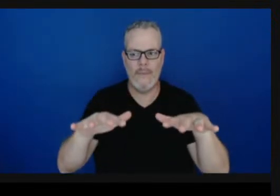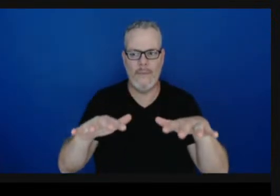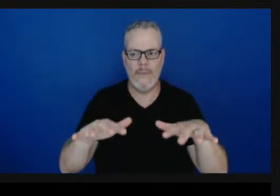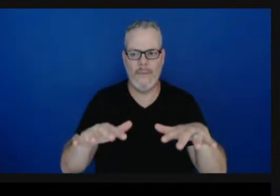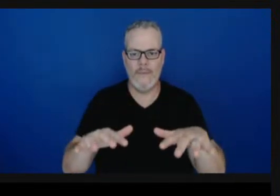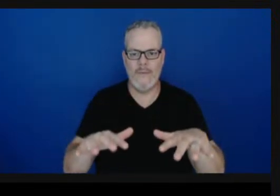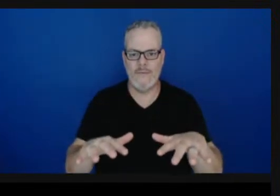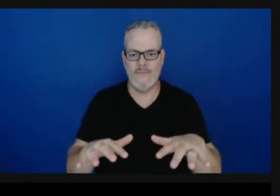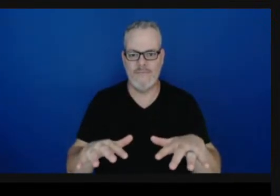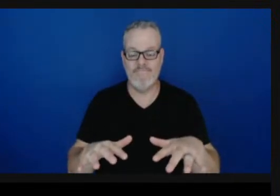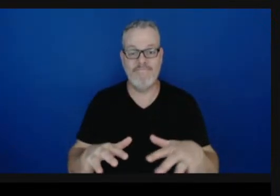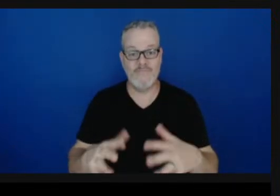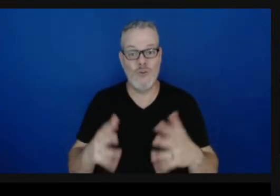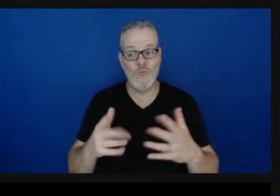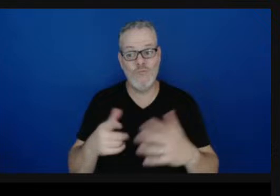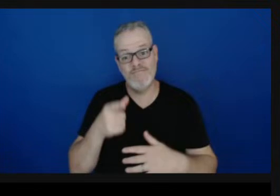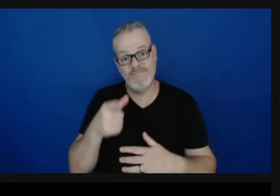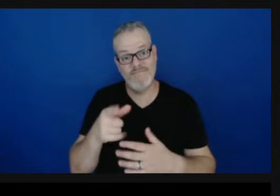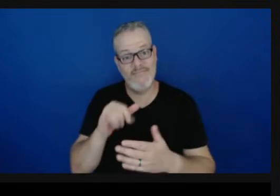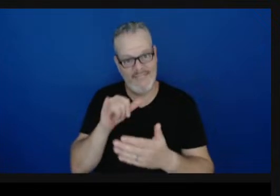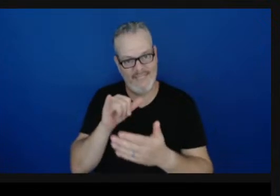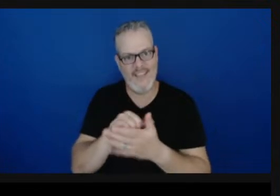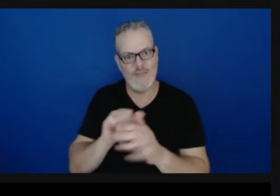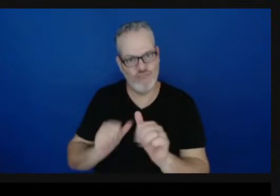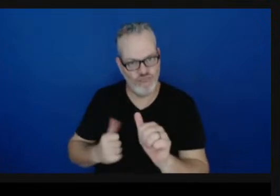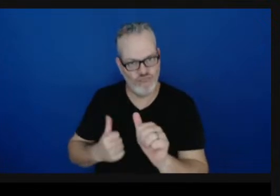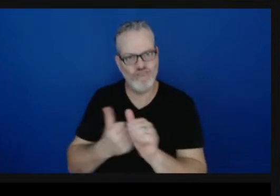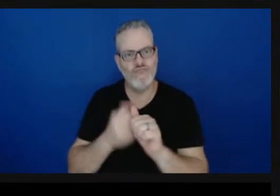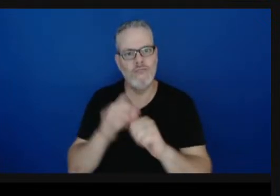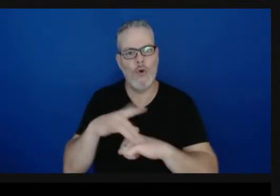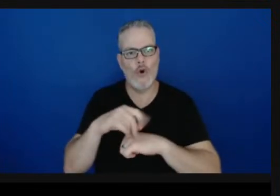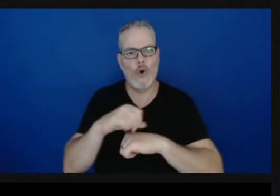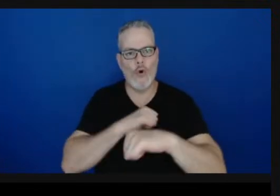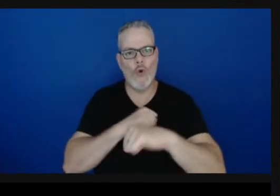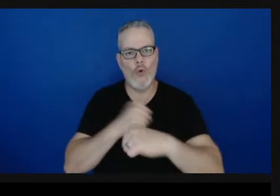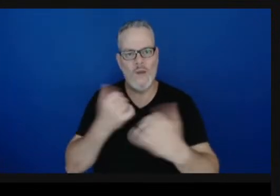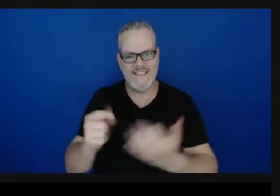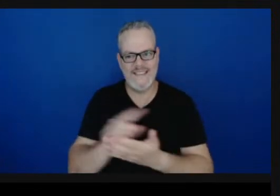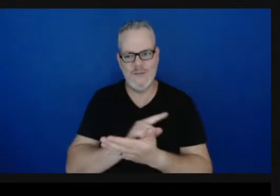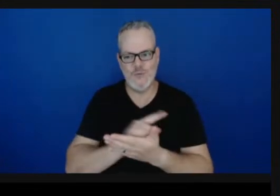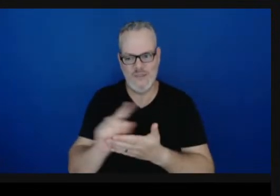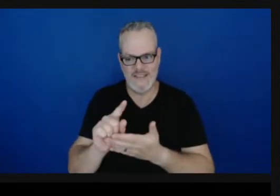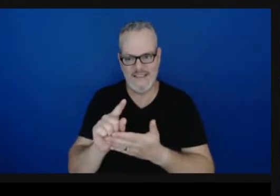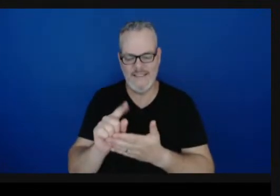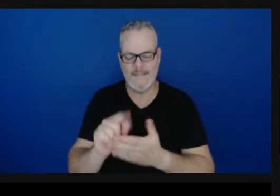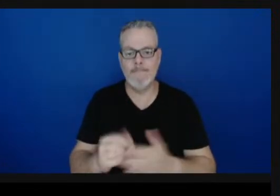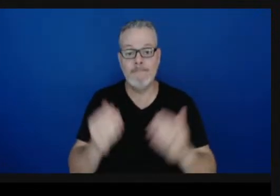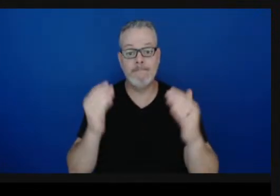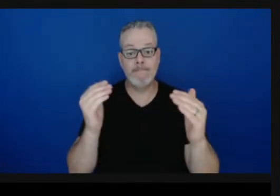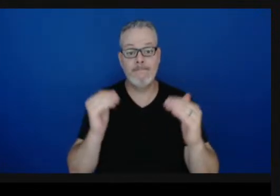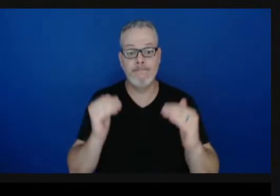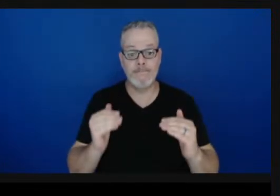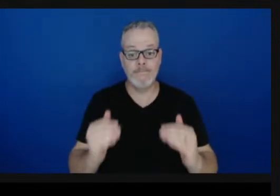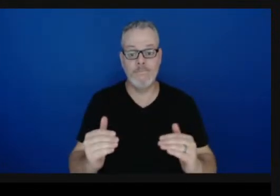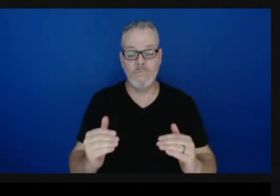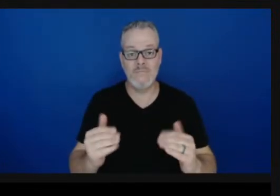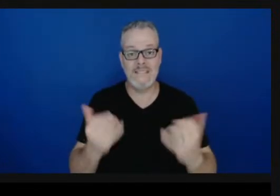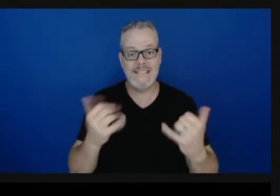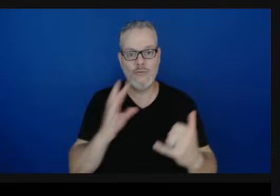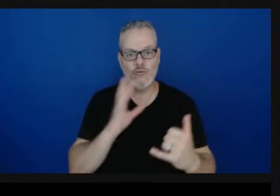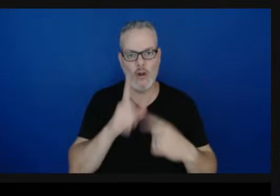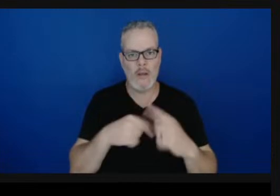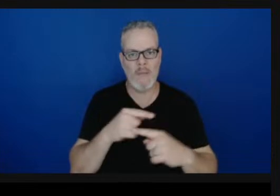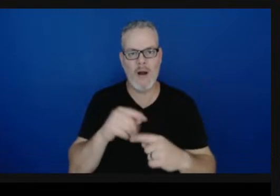So that's the earthquakes this week. We'll roll through observations to earthquakes to our